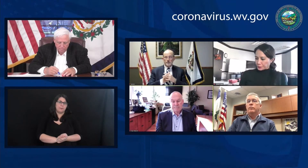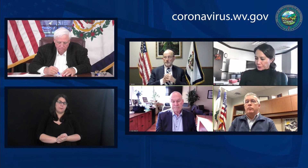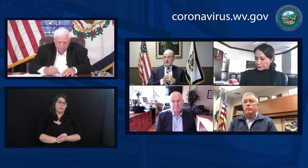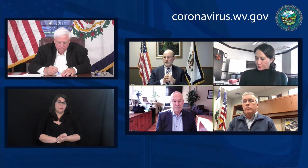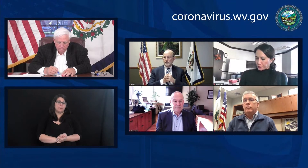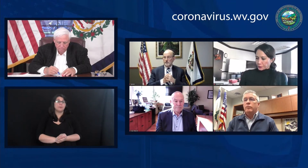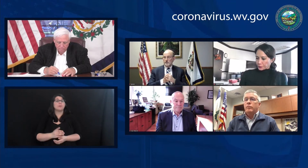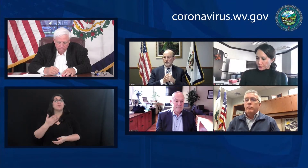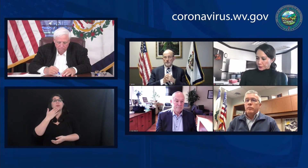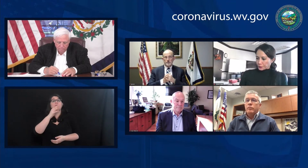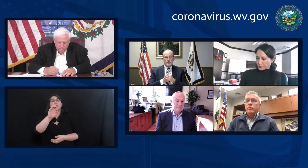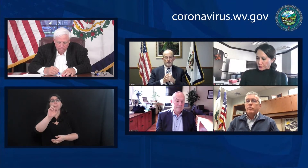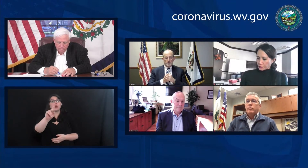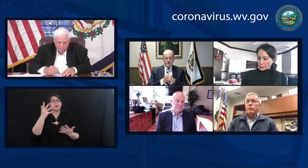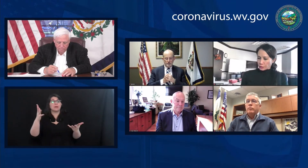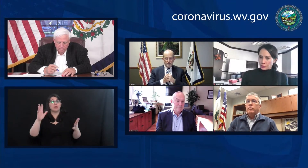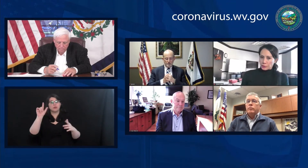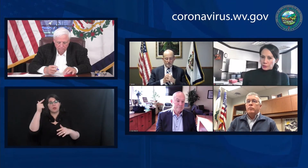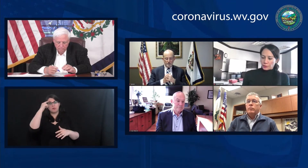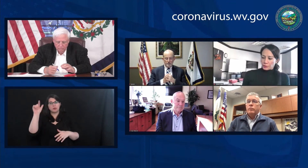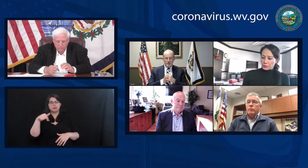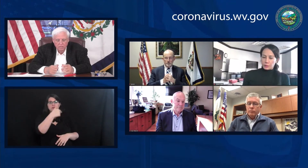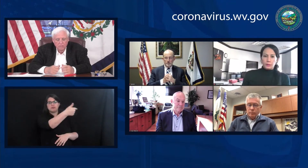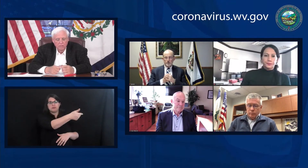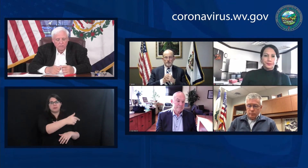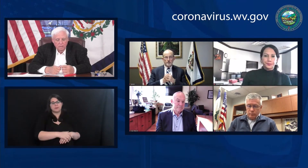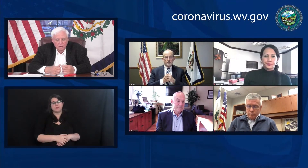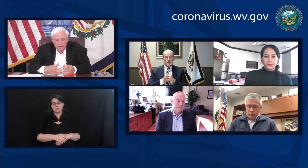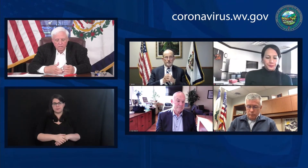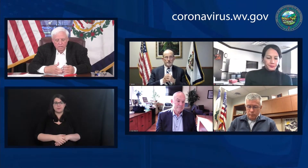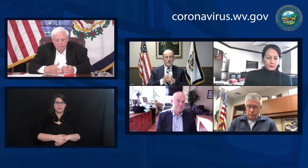All right, thank you, Mark. Governor, I'll turn it back to you.